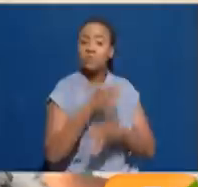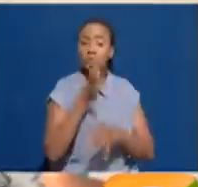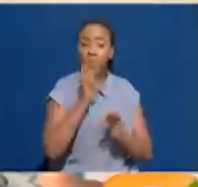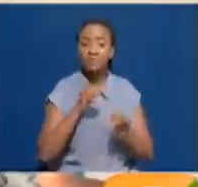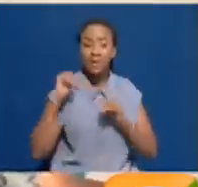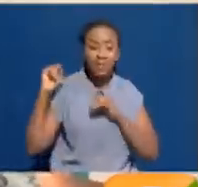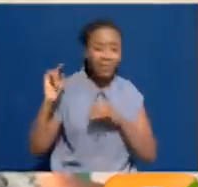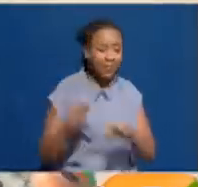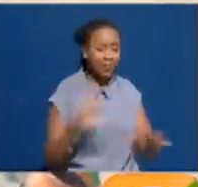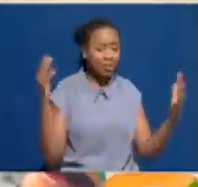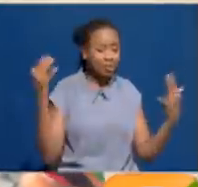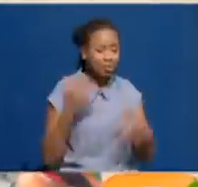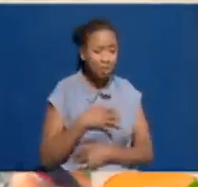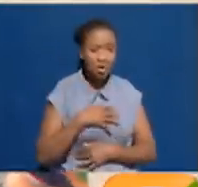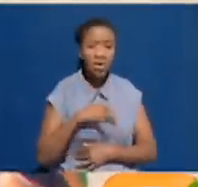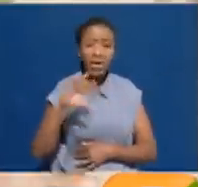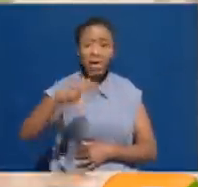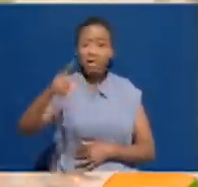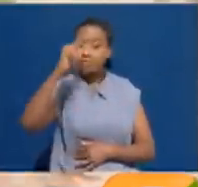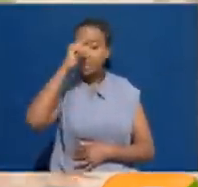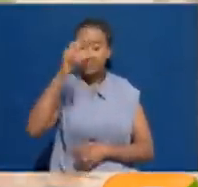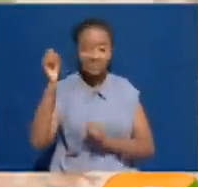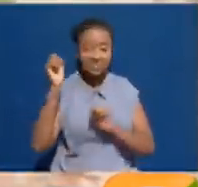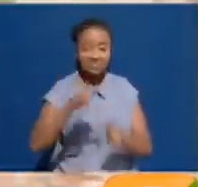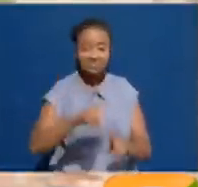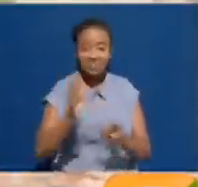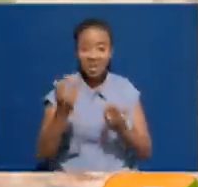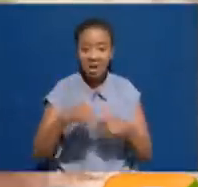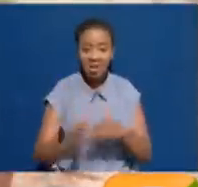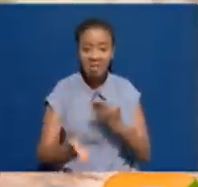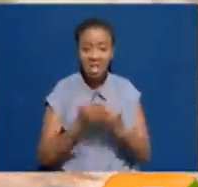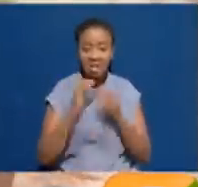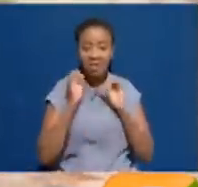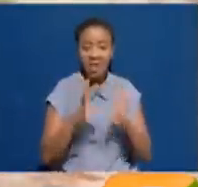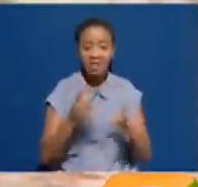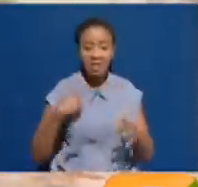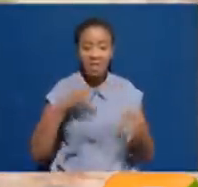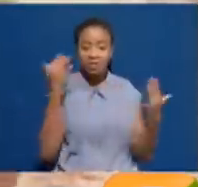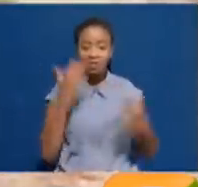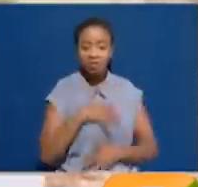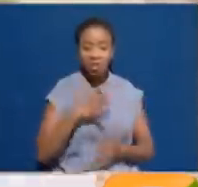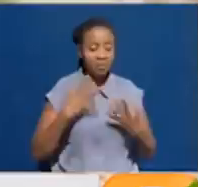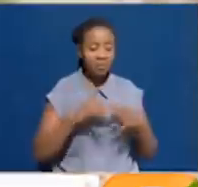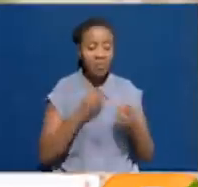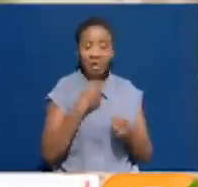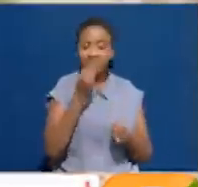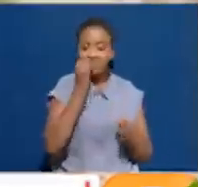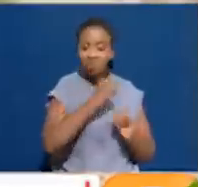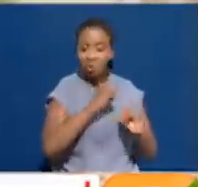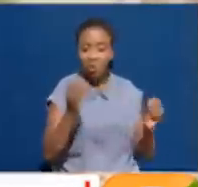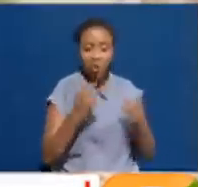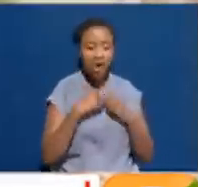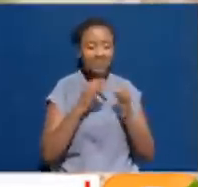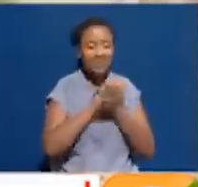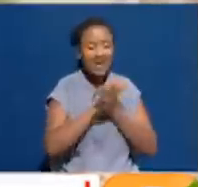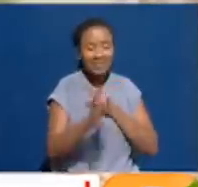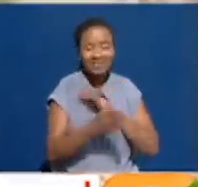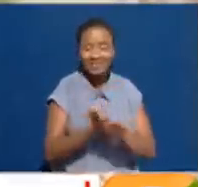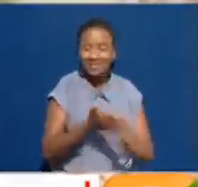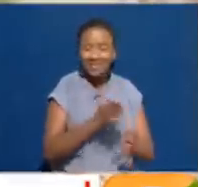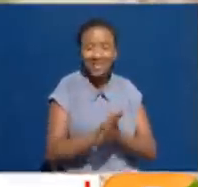mtu yoyote aje tusaidie na mpaka wakati. Kwa hivyo tunashangaa watu wameacha makao, hawana vyakula, hawana chochote,